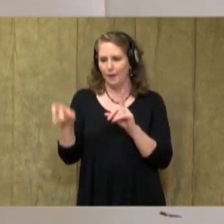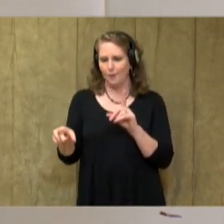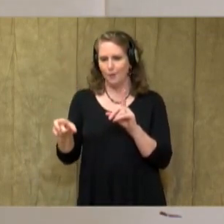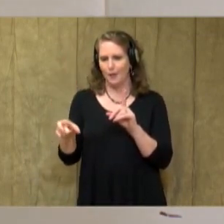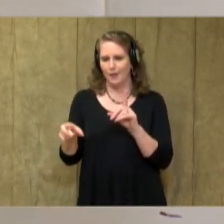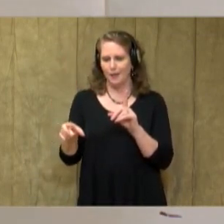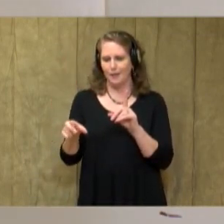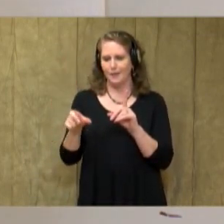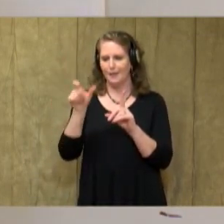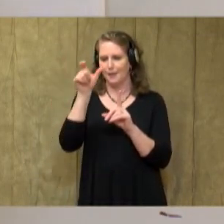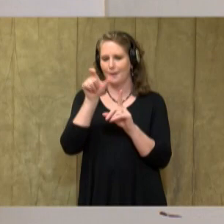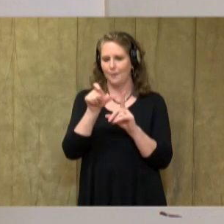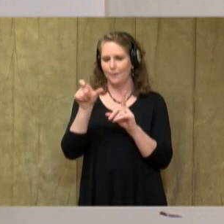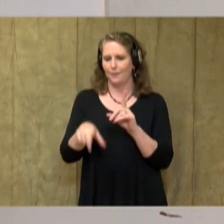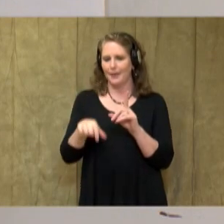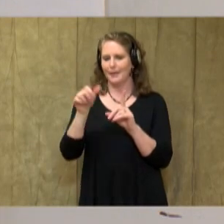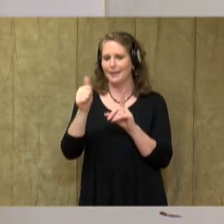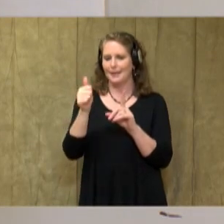2 tens,